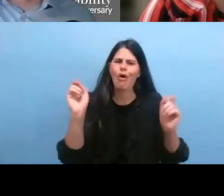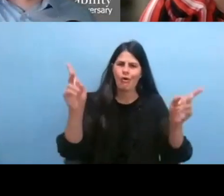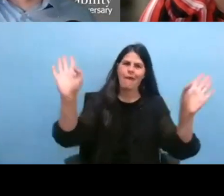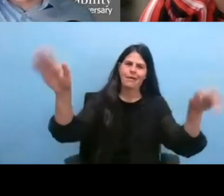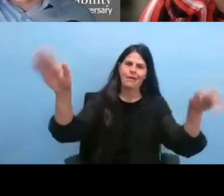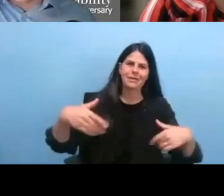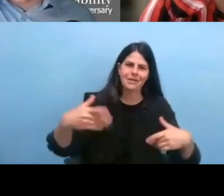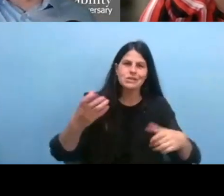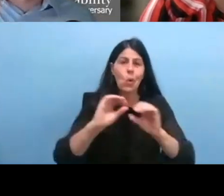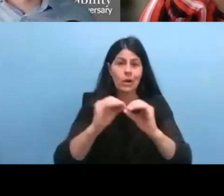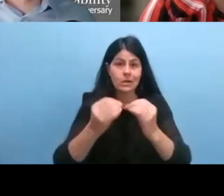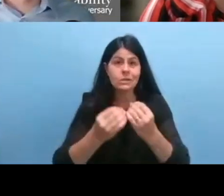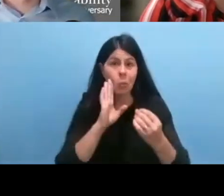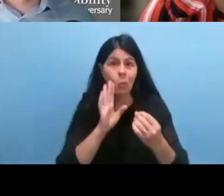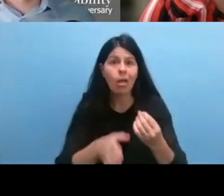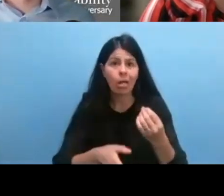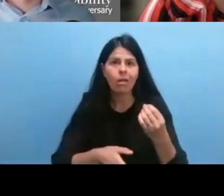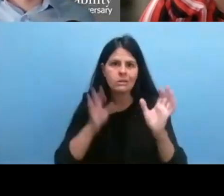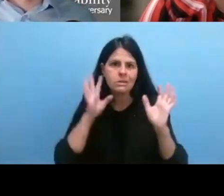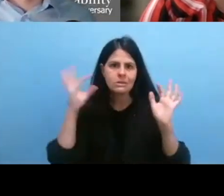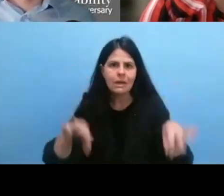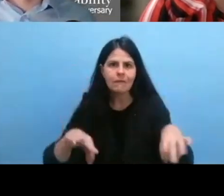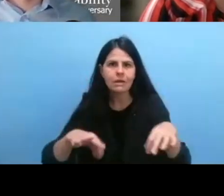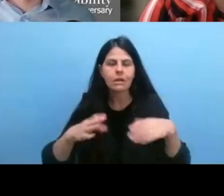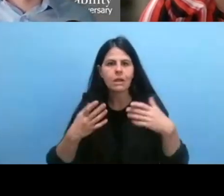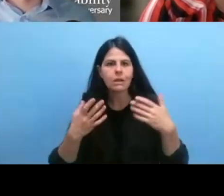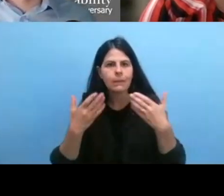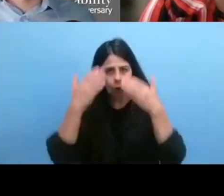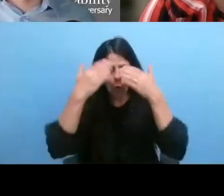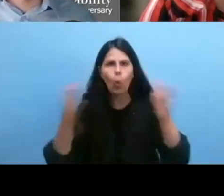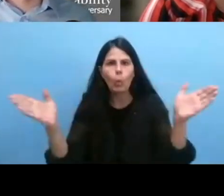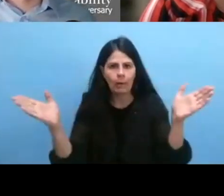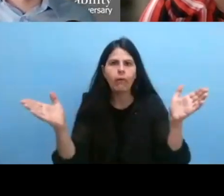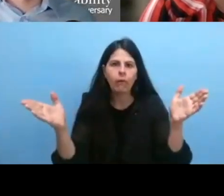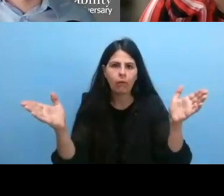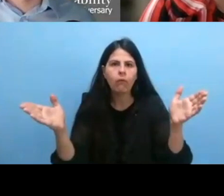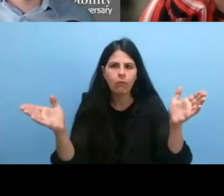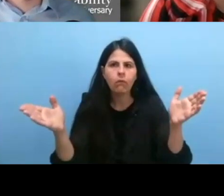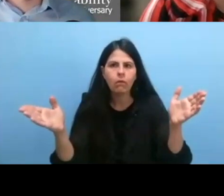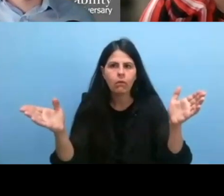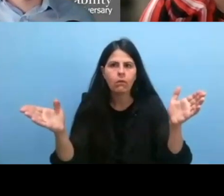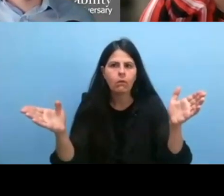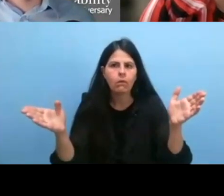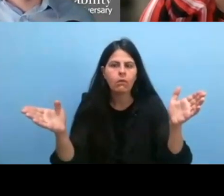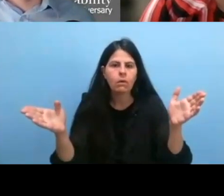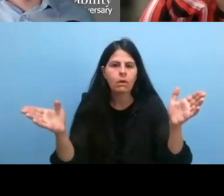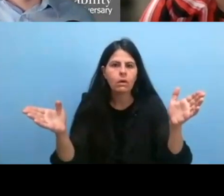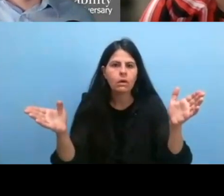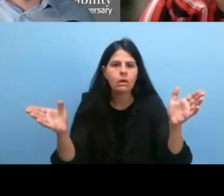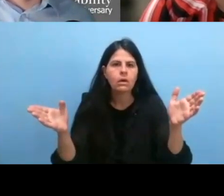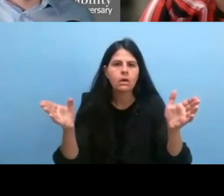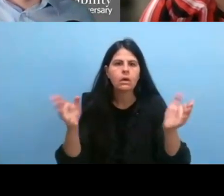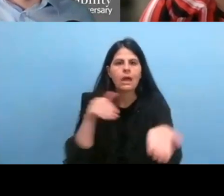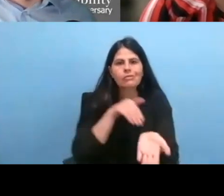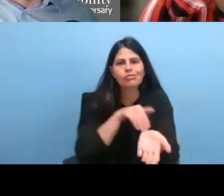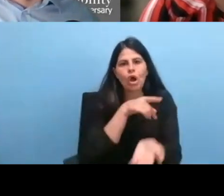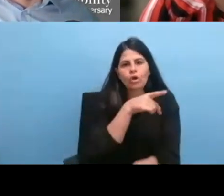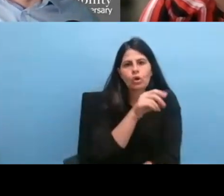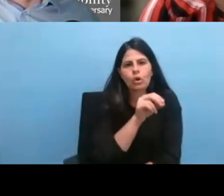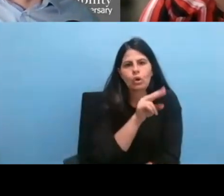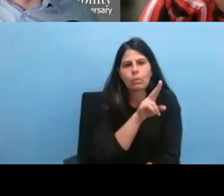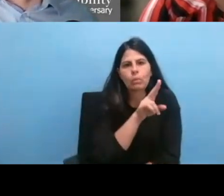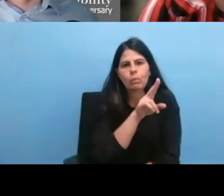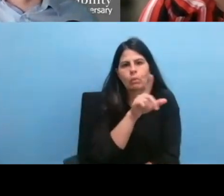an organization that's definitely open. You know, in the Dr. Poullos was saying on the website, the inclusion